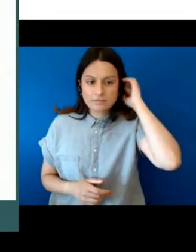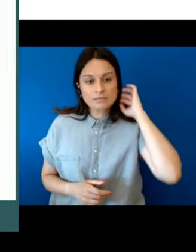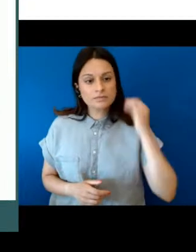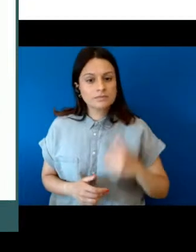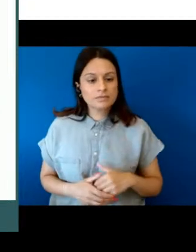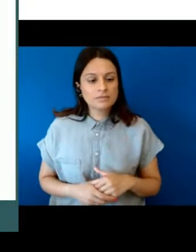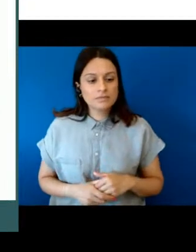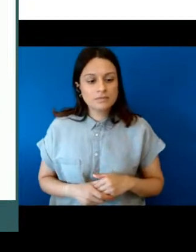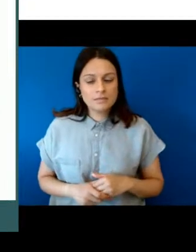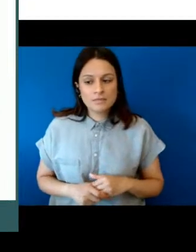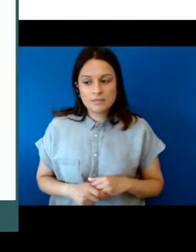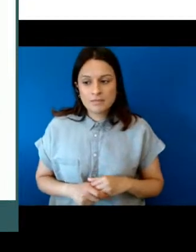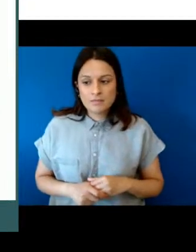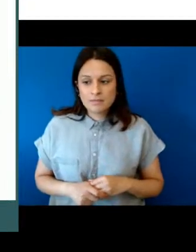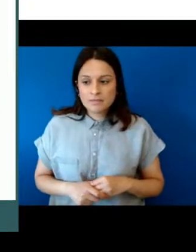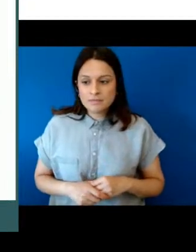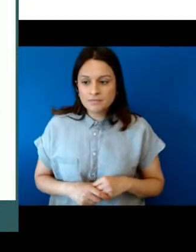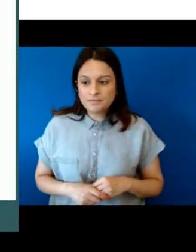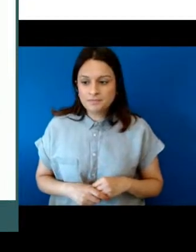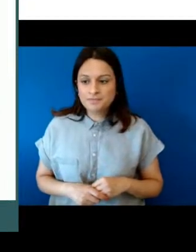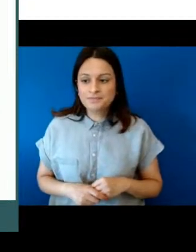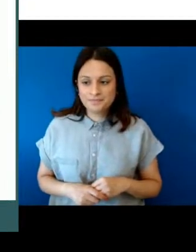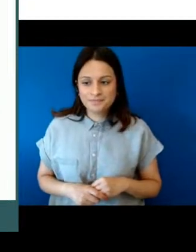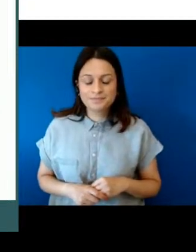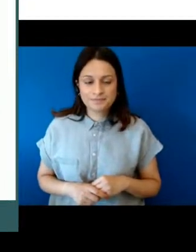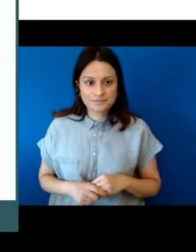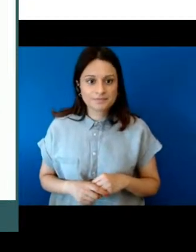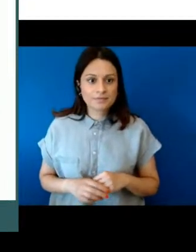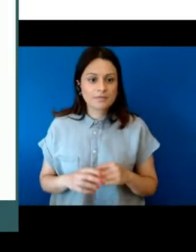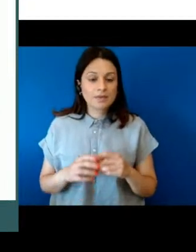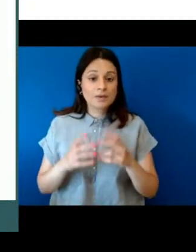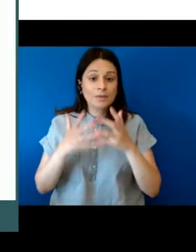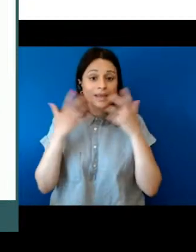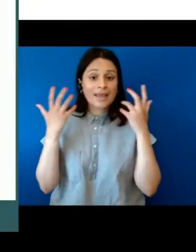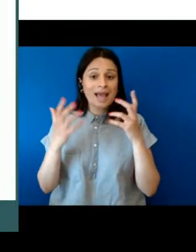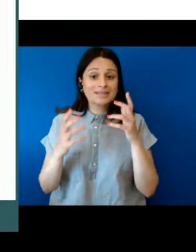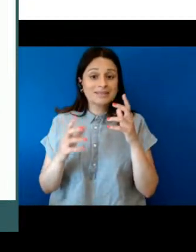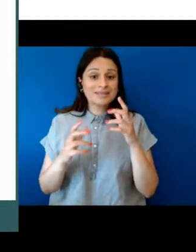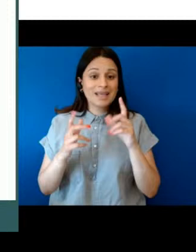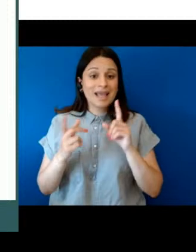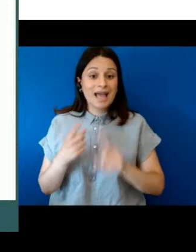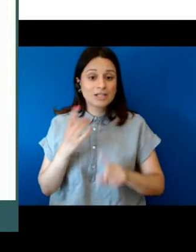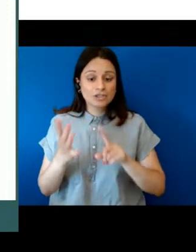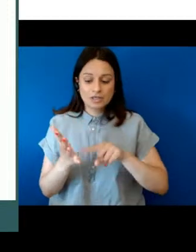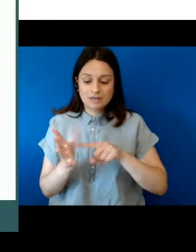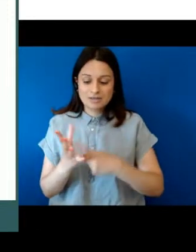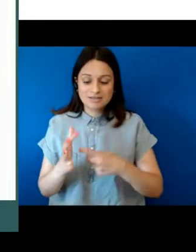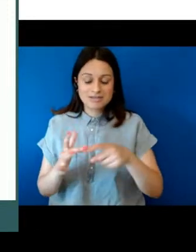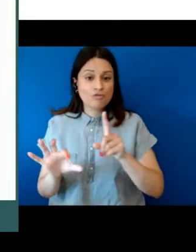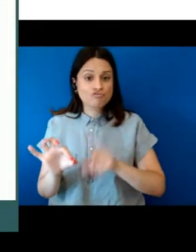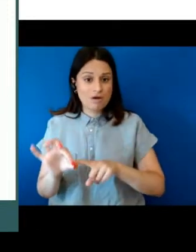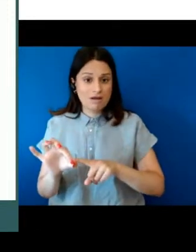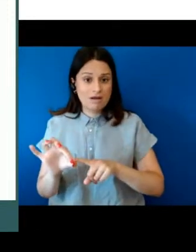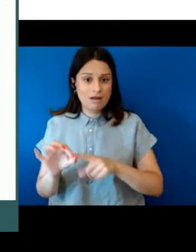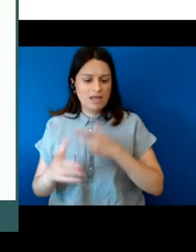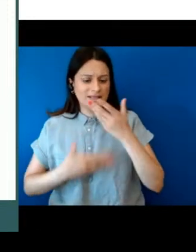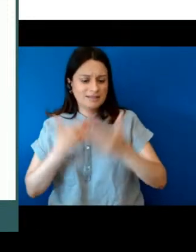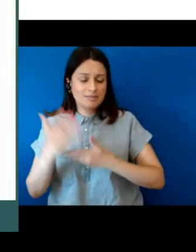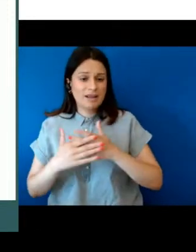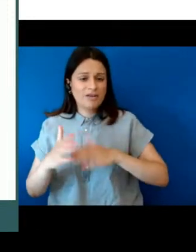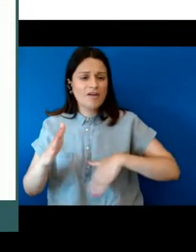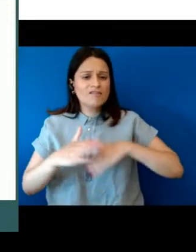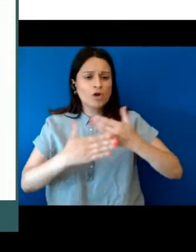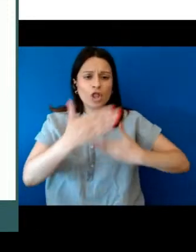So diagnosing cat allergy, you will have heard from Tariq, full allergy clinical history is so important. It